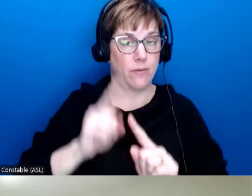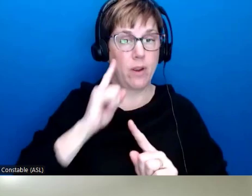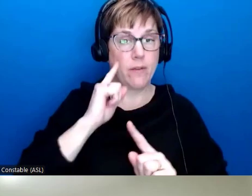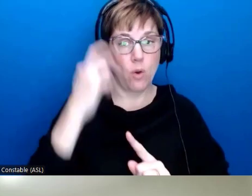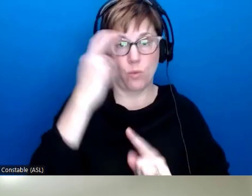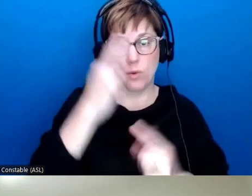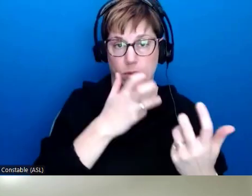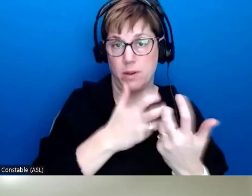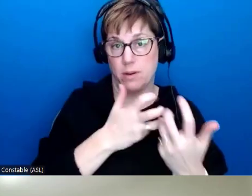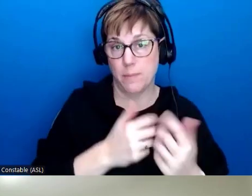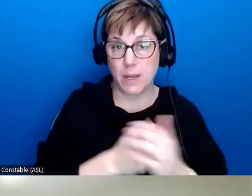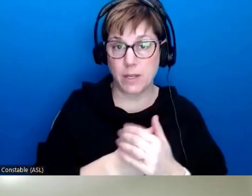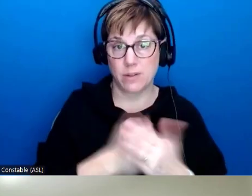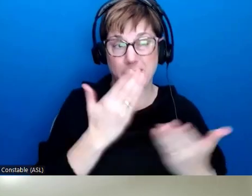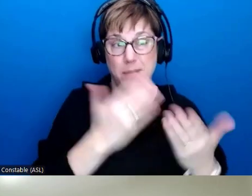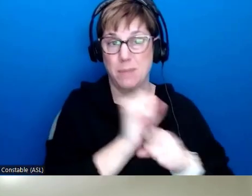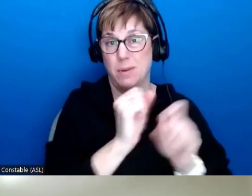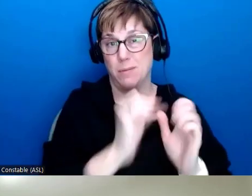employee puts in.